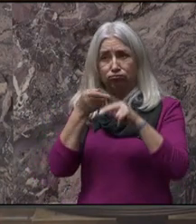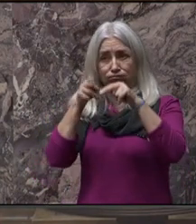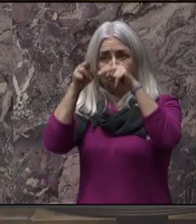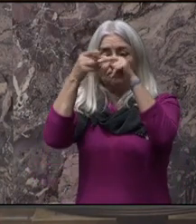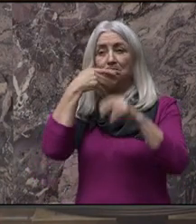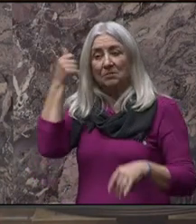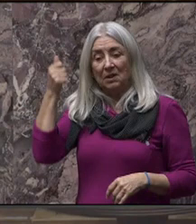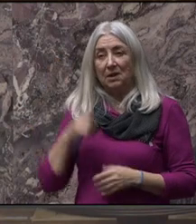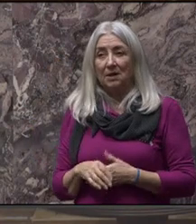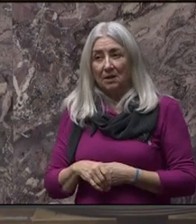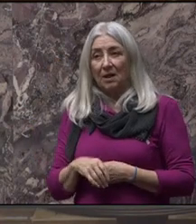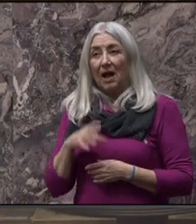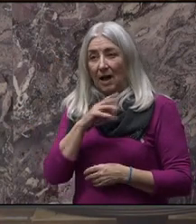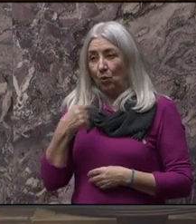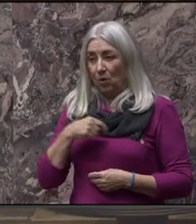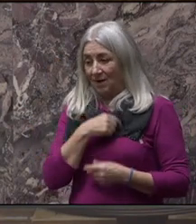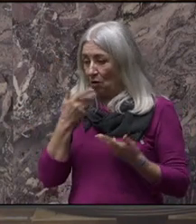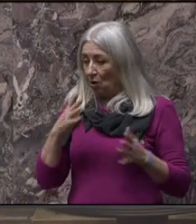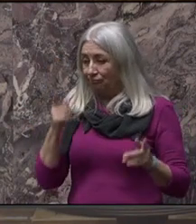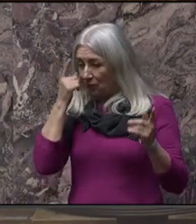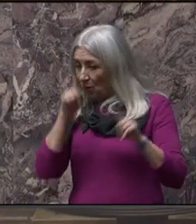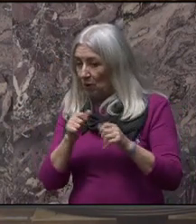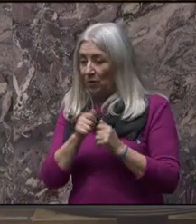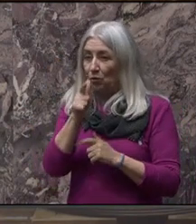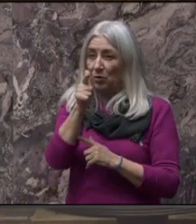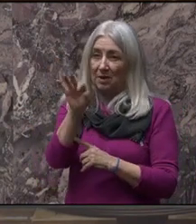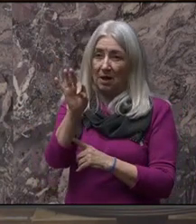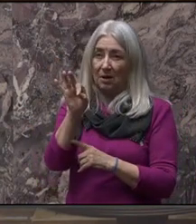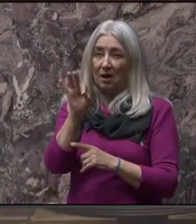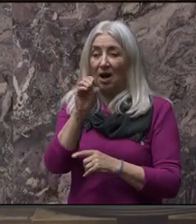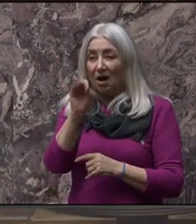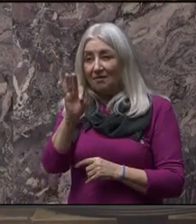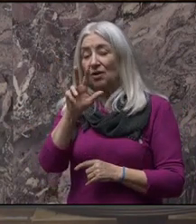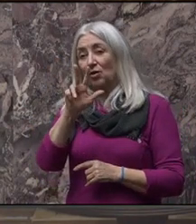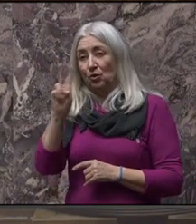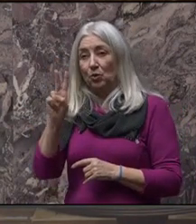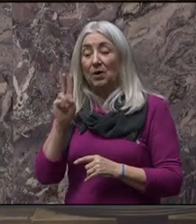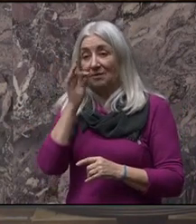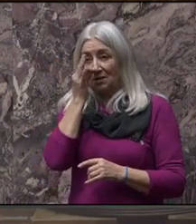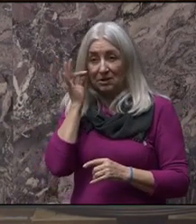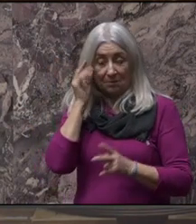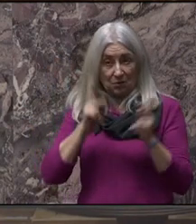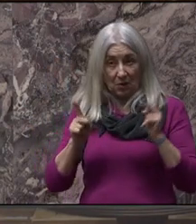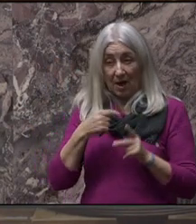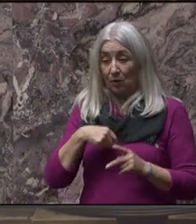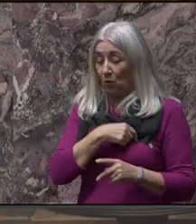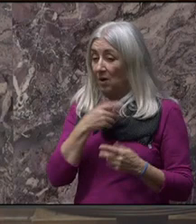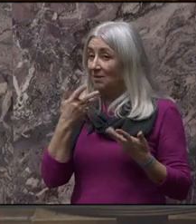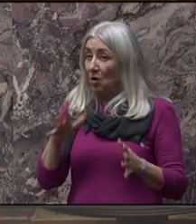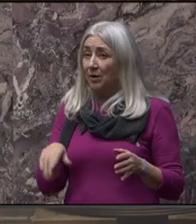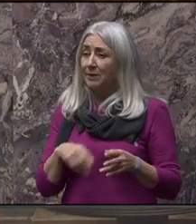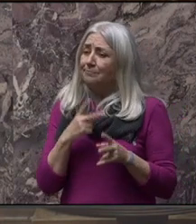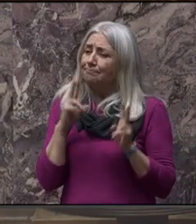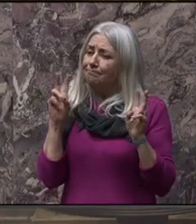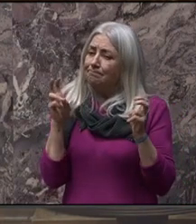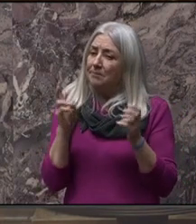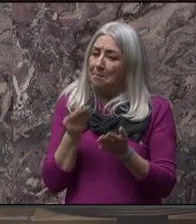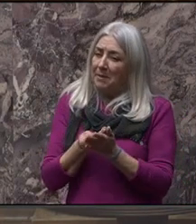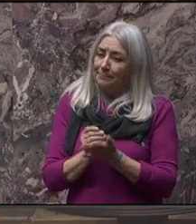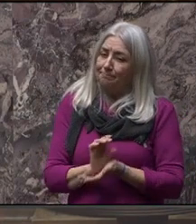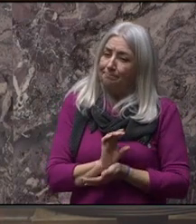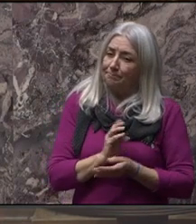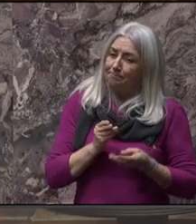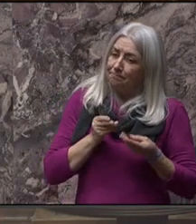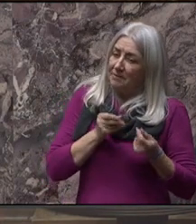of 32 First Nations. And your government has made a down payment for all of us. The